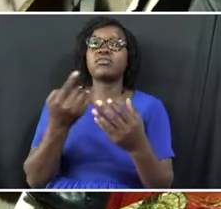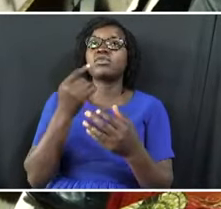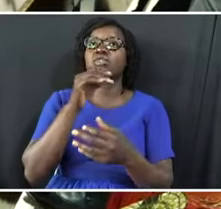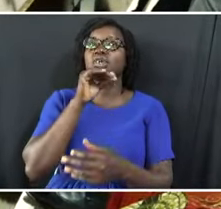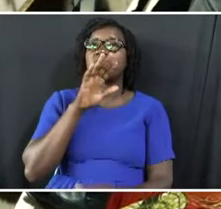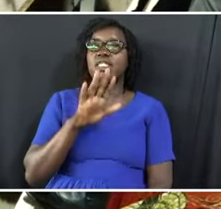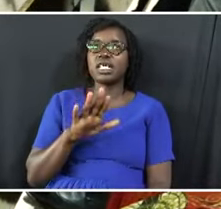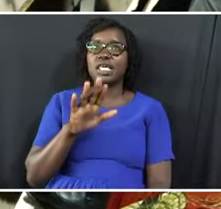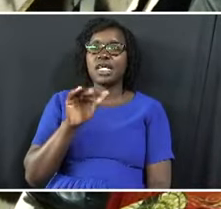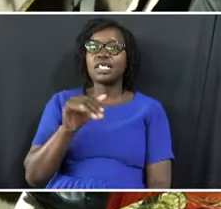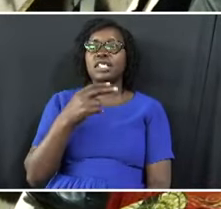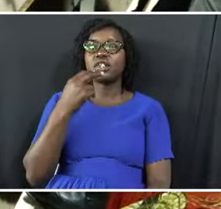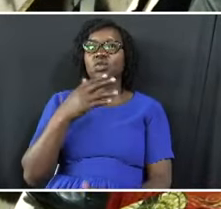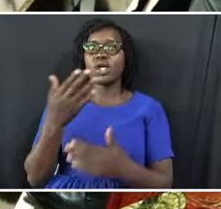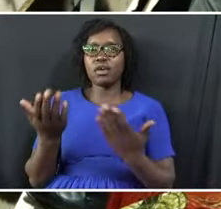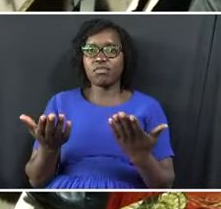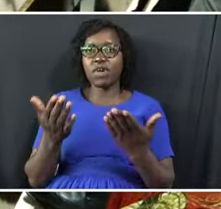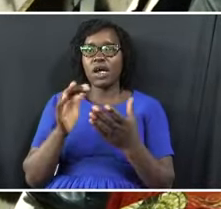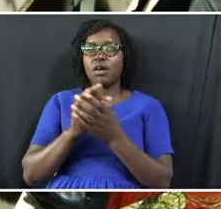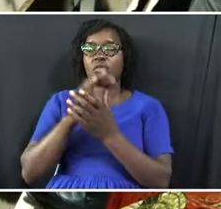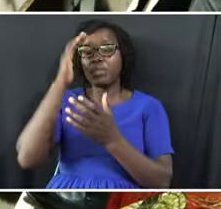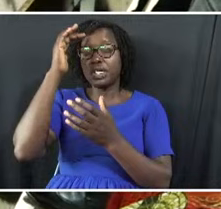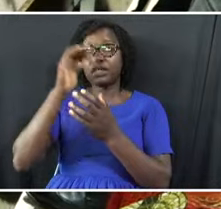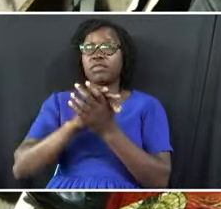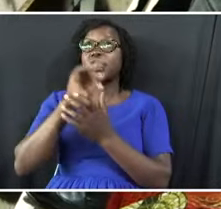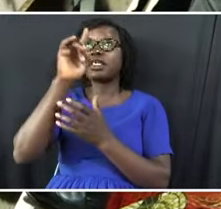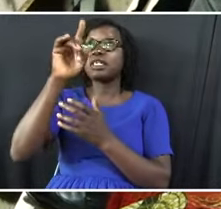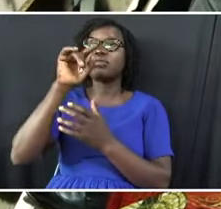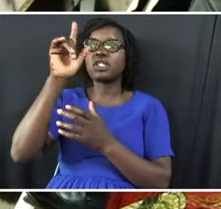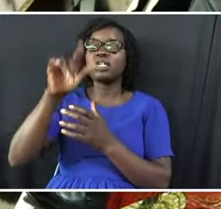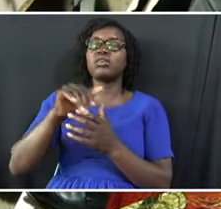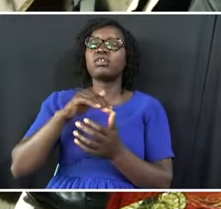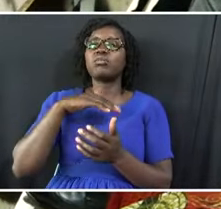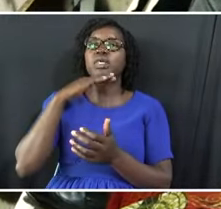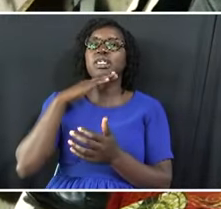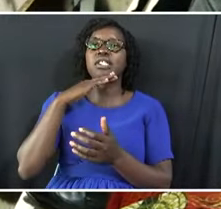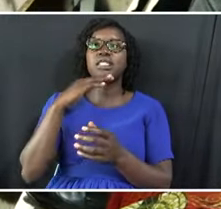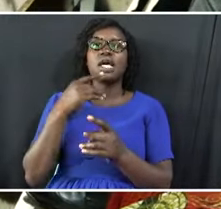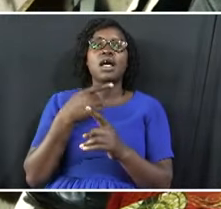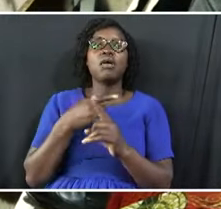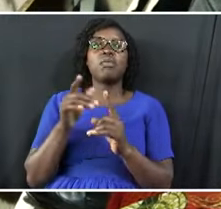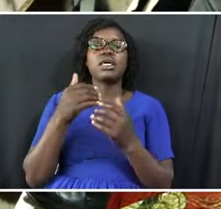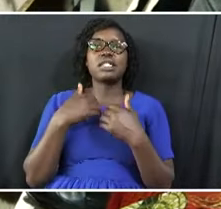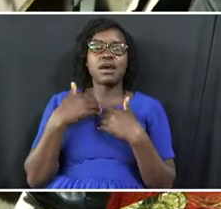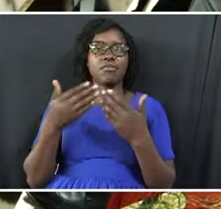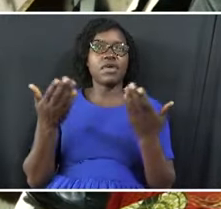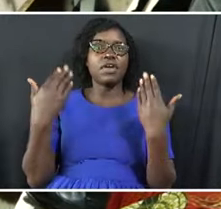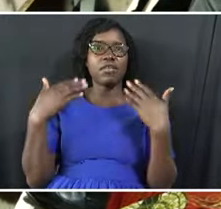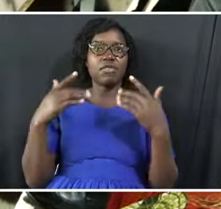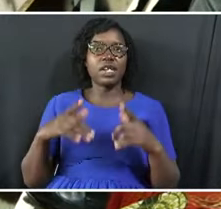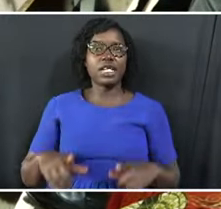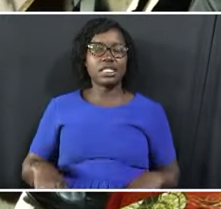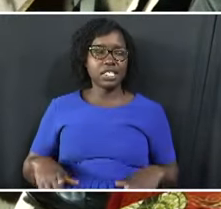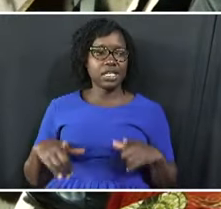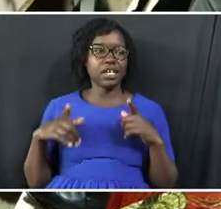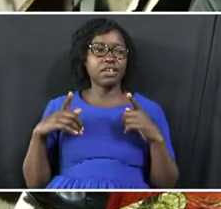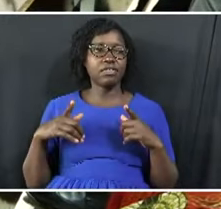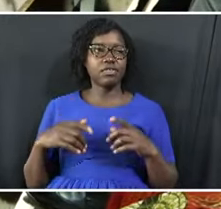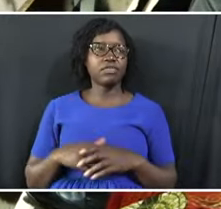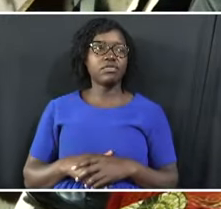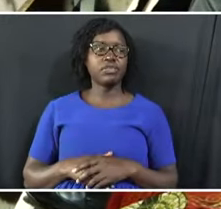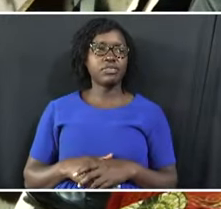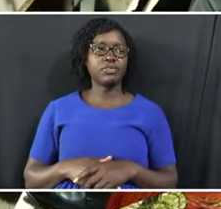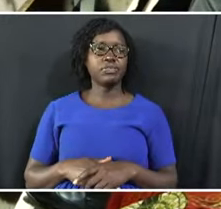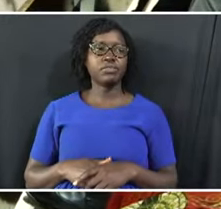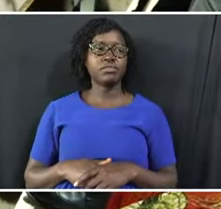son, that whoever believeth in him shall not do what? Shall not perish, but do what?